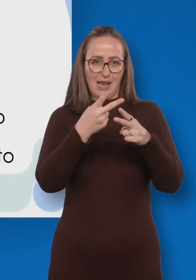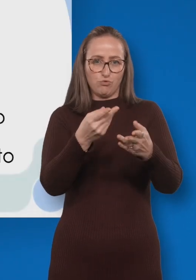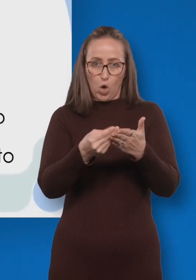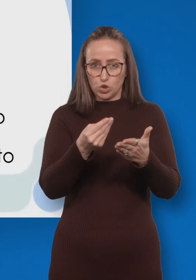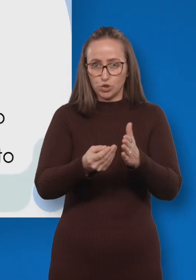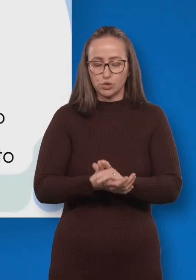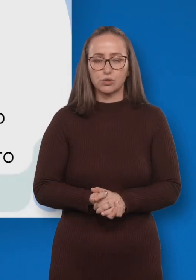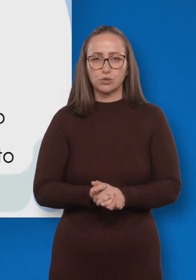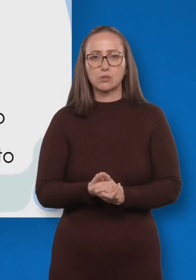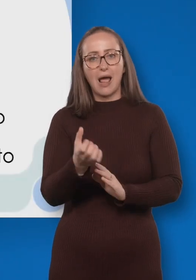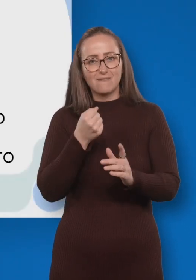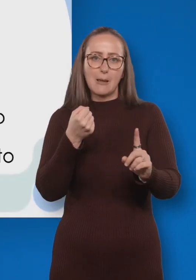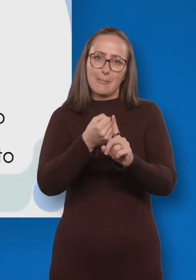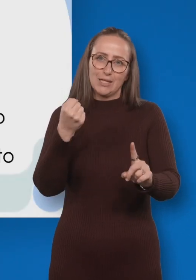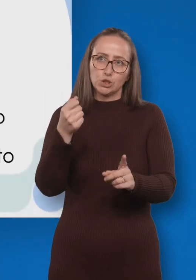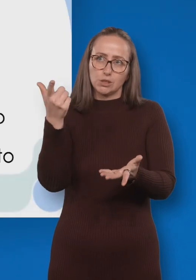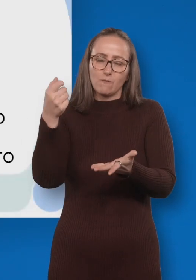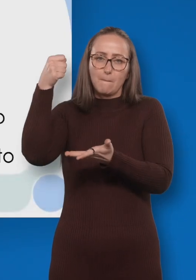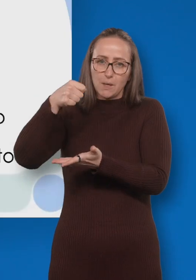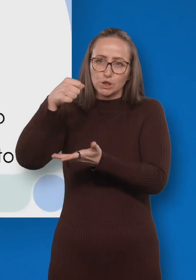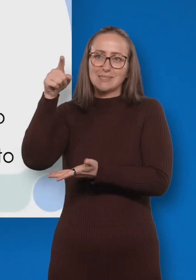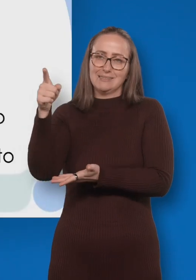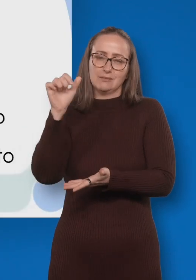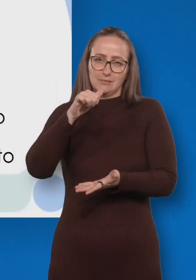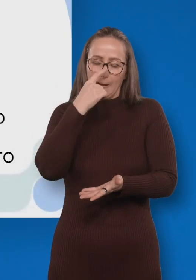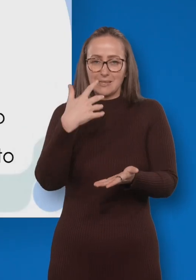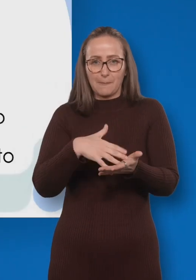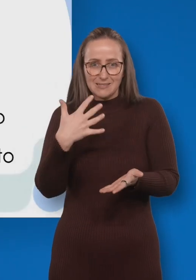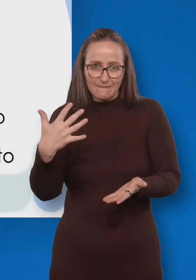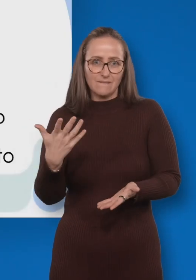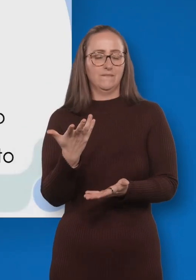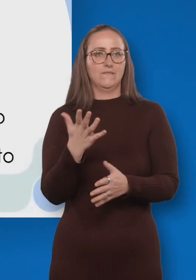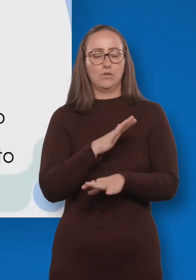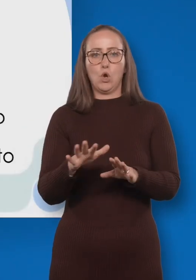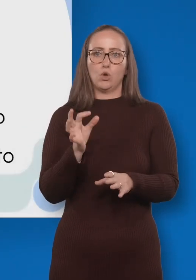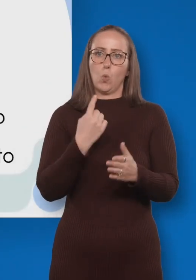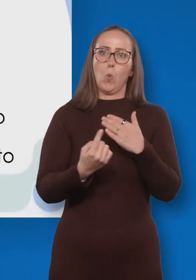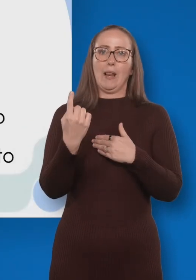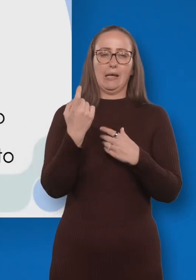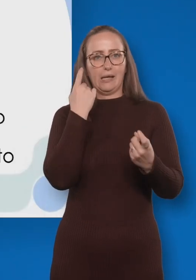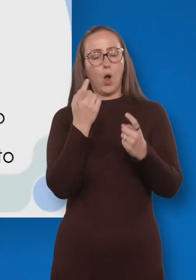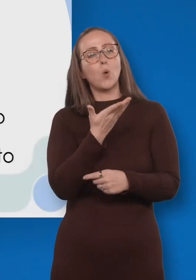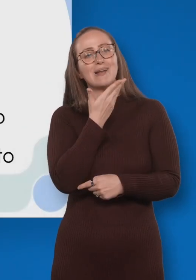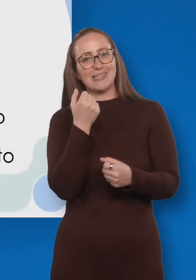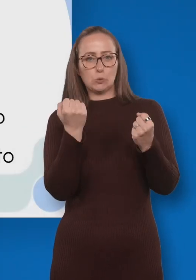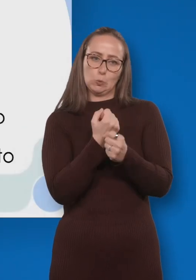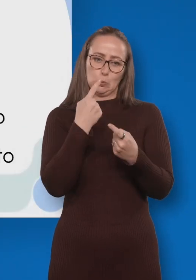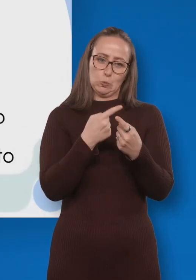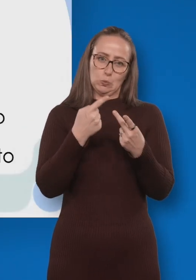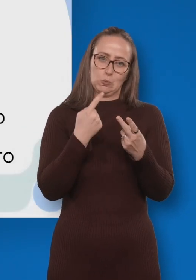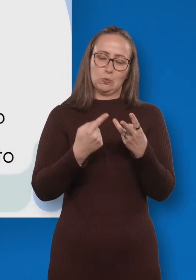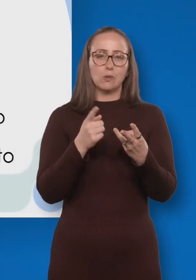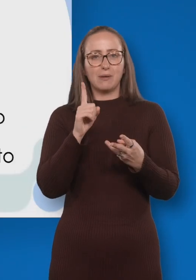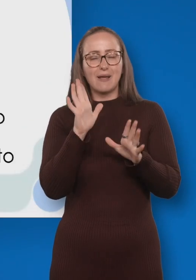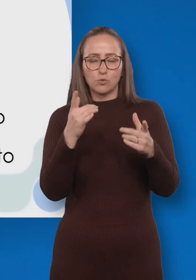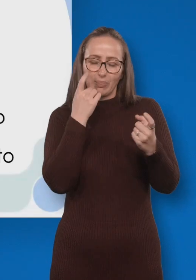again, obviously it has implications on budget. Some of this stuff does cost money. It's not just thinking through what's nice to do, but it's also what's practicable